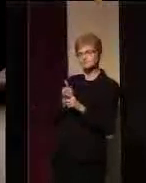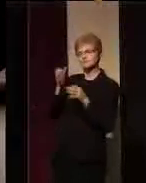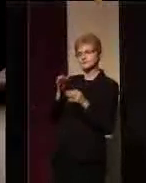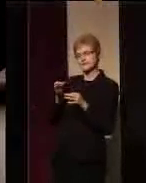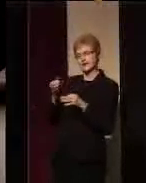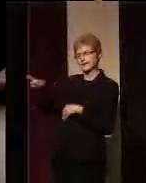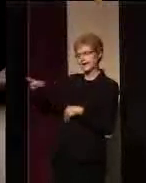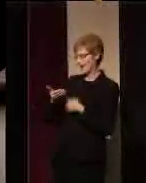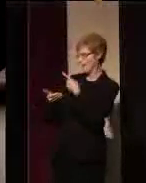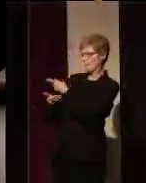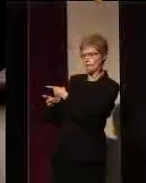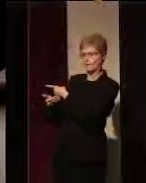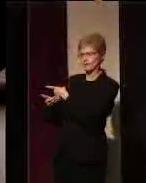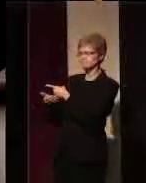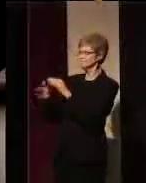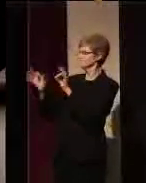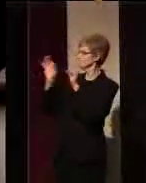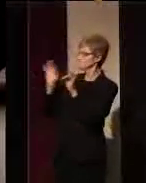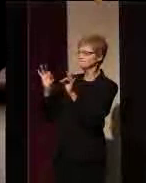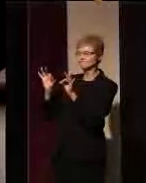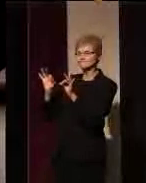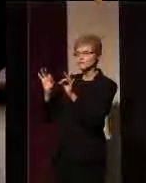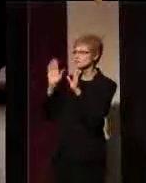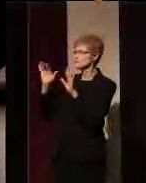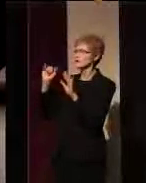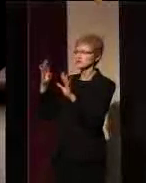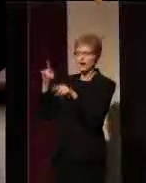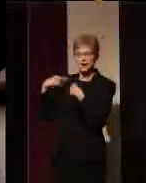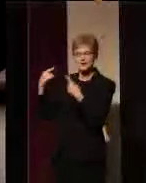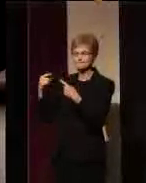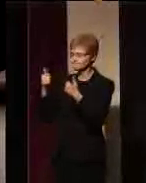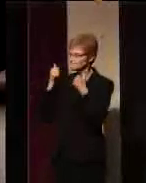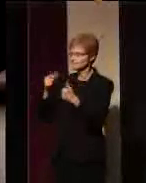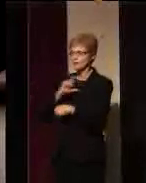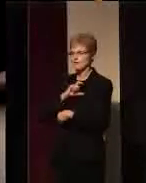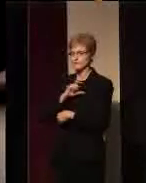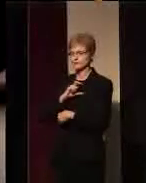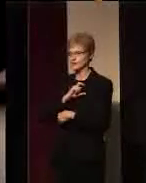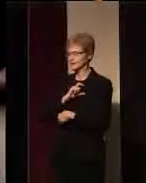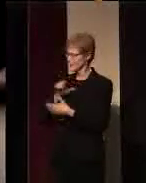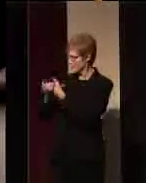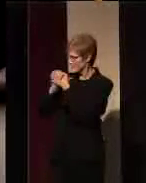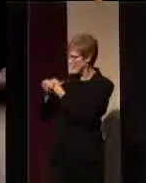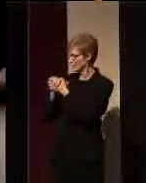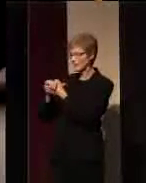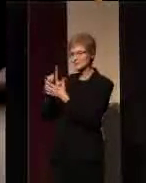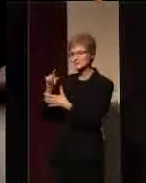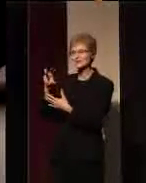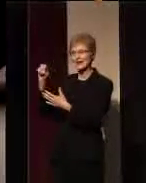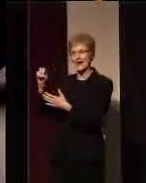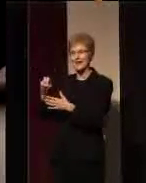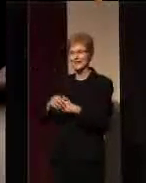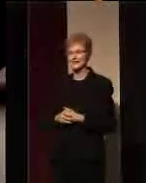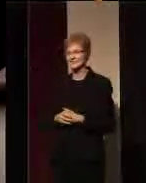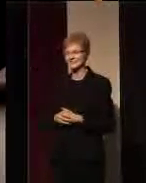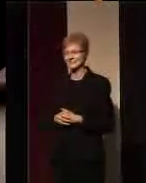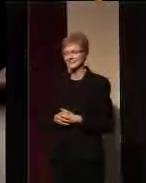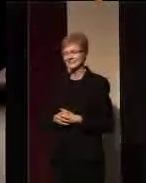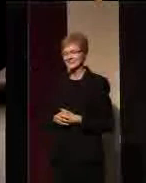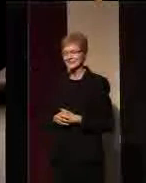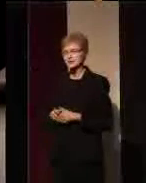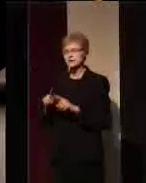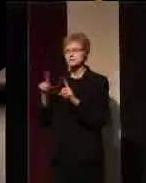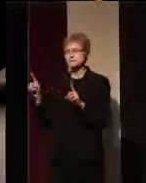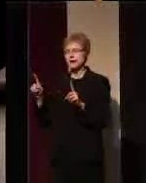to hire Michelle, and what a good job. And she's done a great job. Congratulations, Michelle. But,